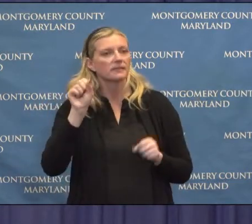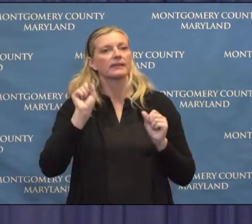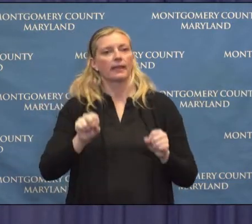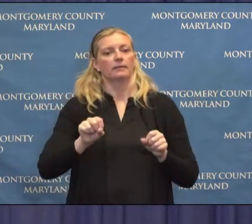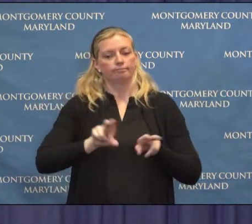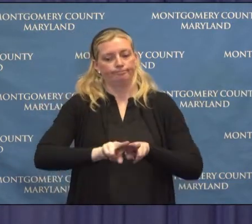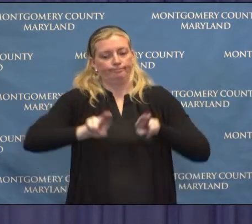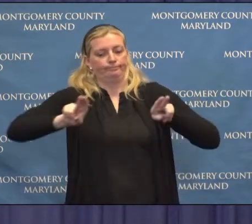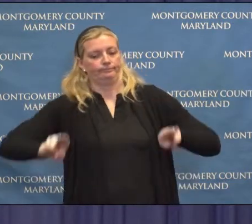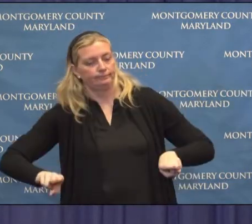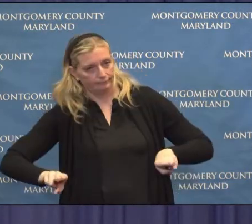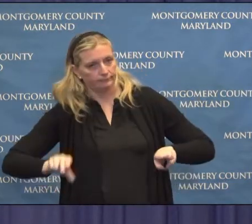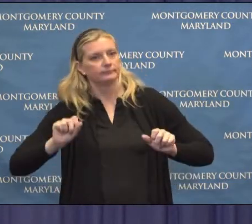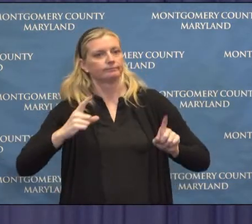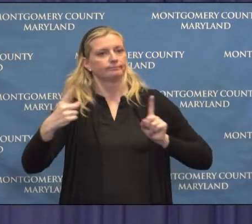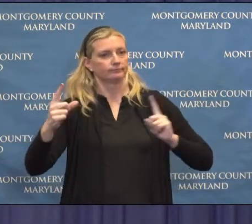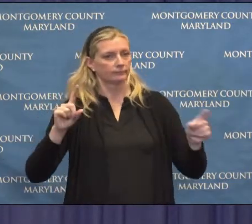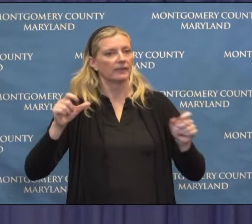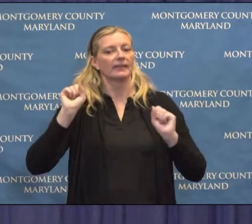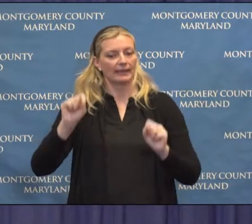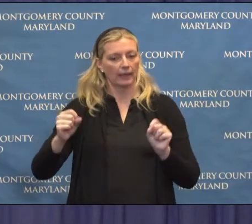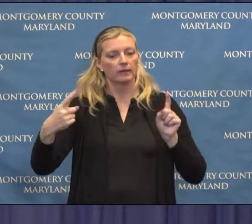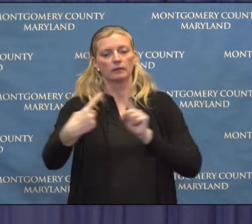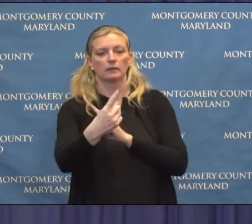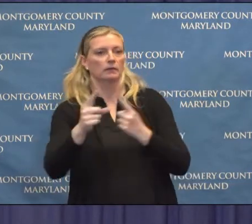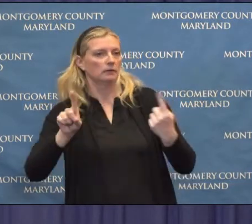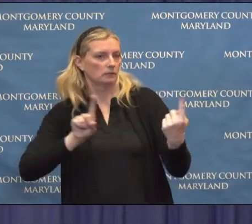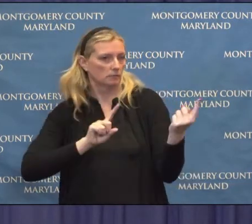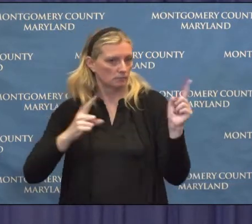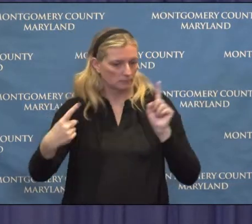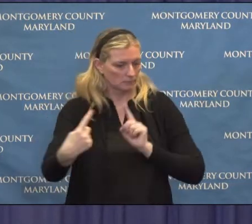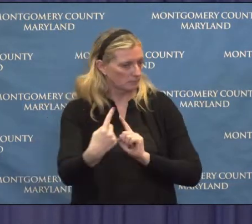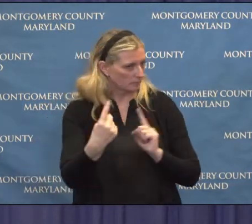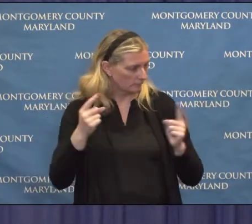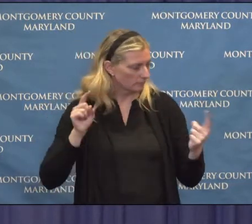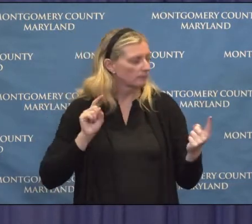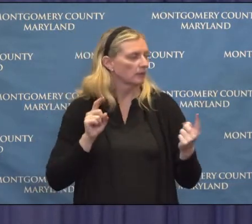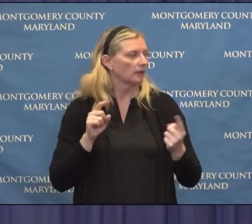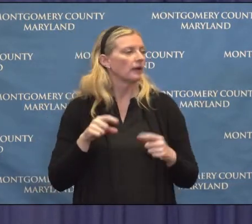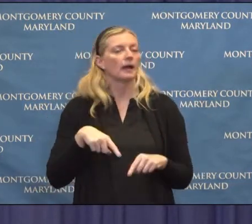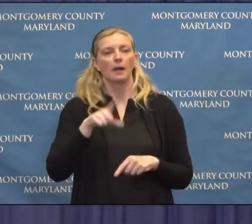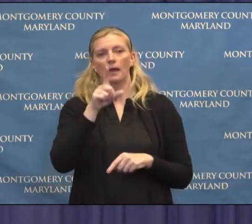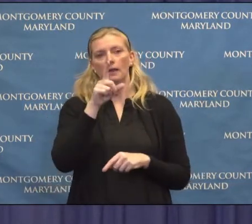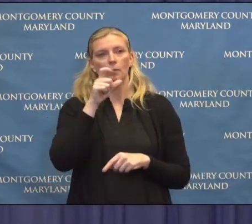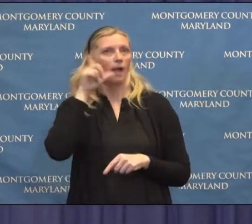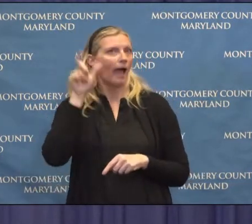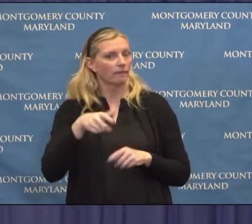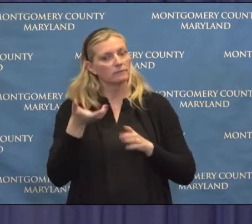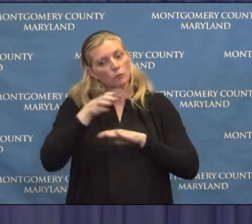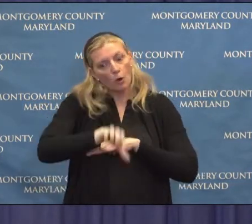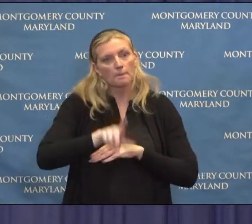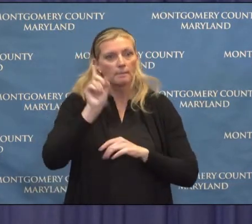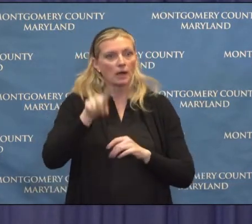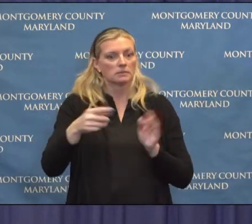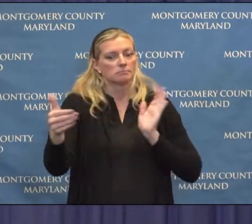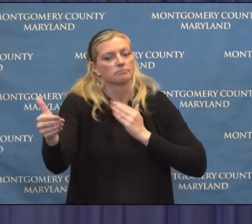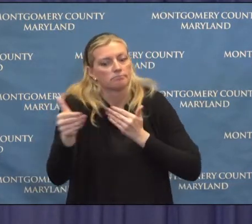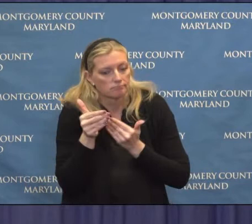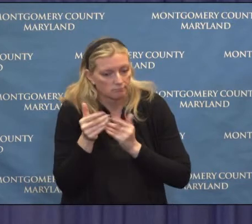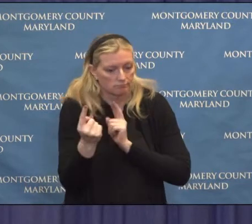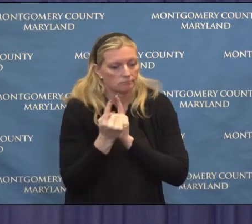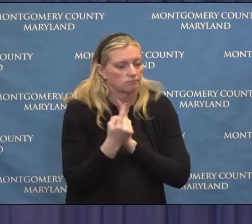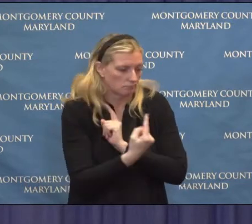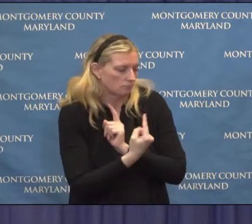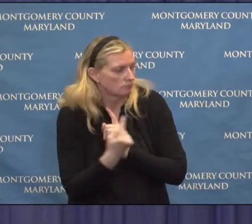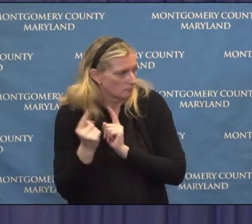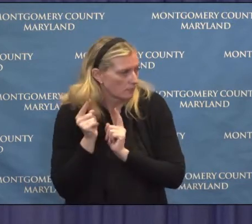they have the opportunity to walk around and socialize without necessarily being in close proximity to each other. We've provided